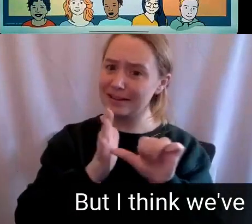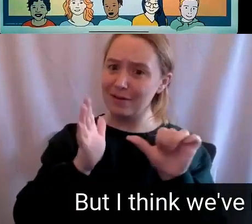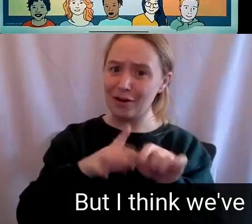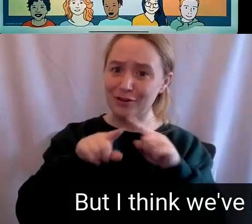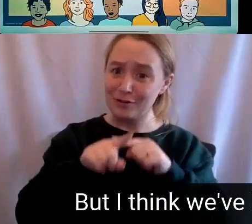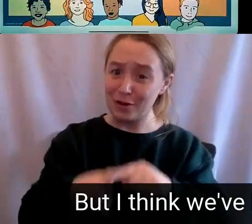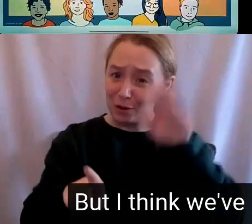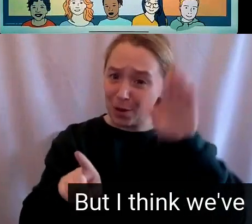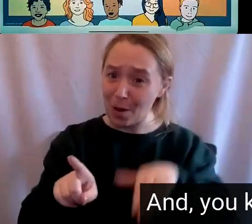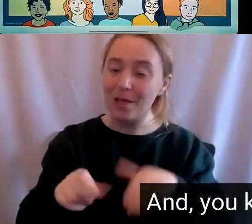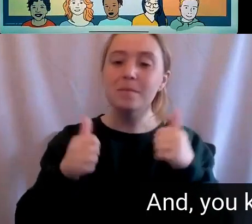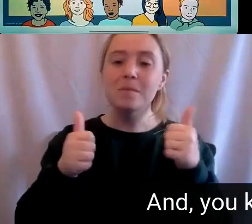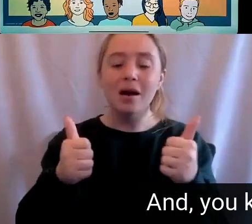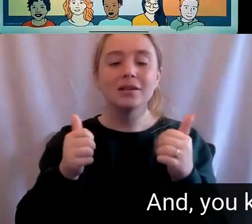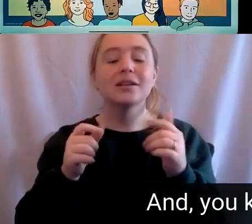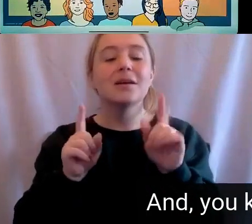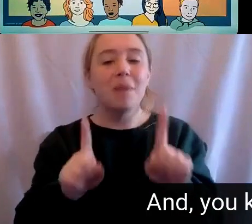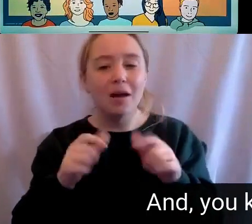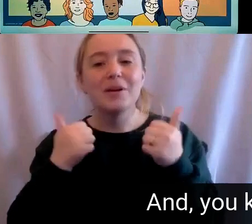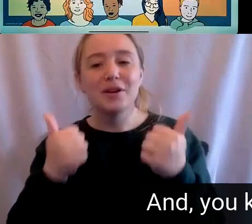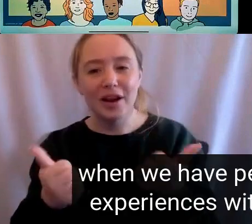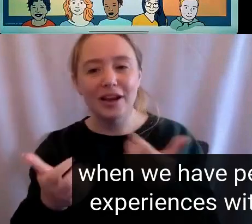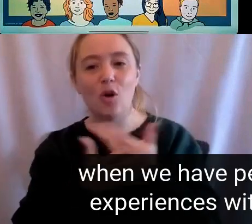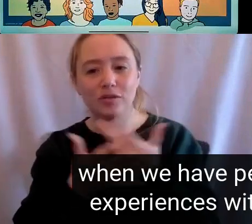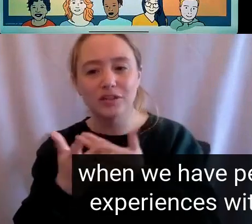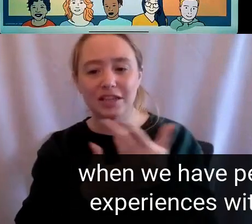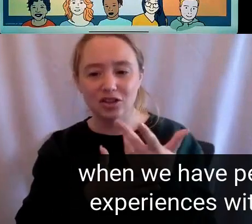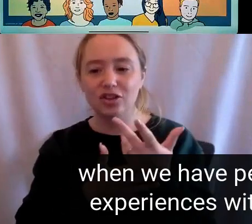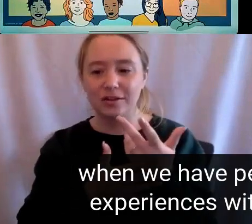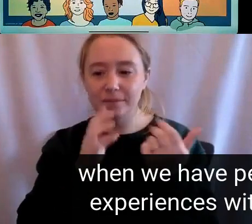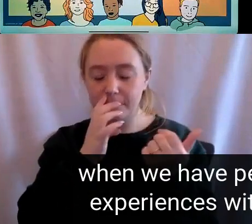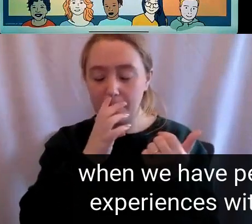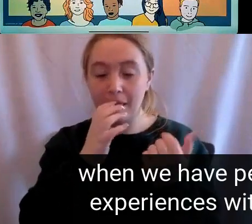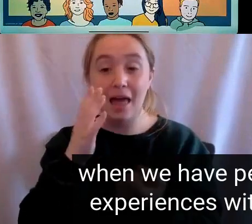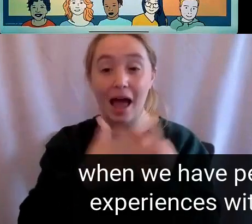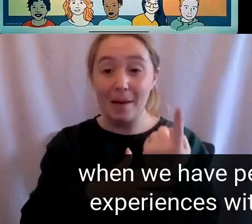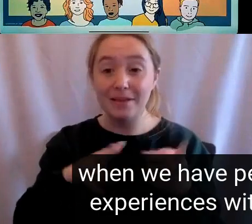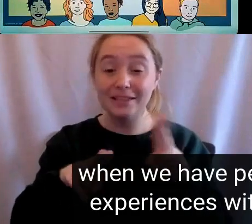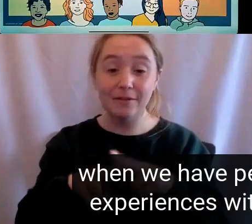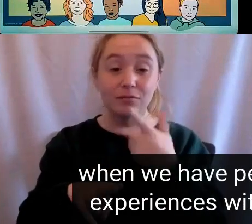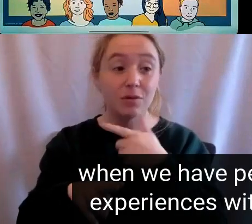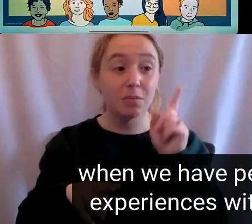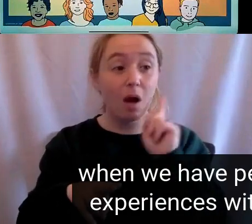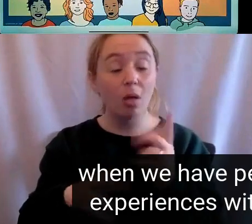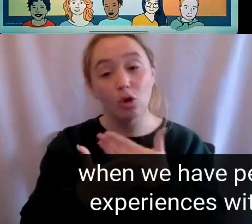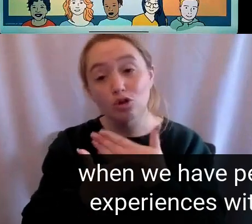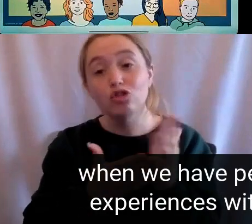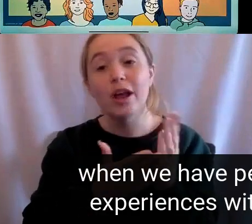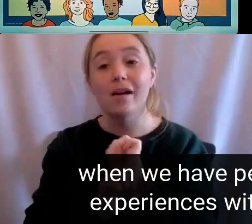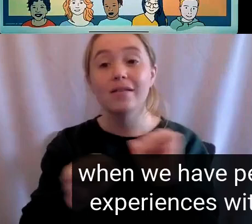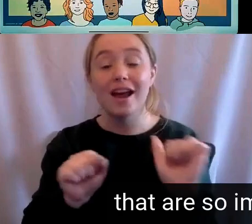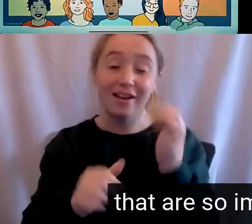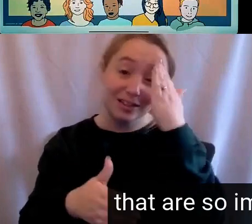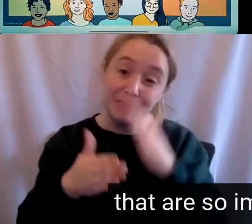think we've had a great conversation. And, you know, that happens when we have people that can share their experiences with us and